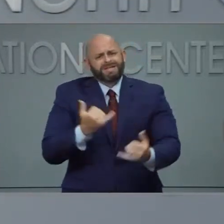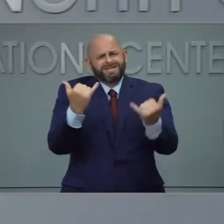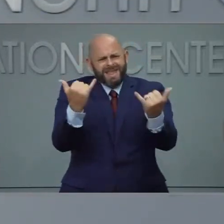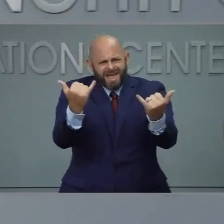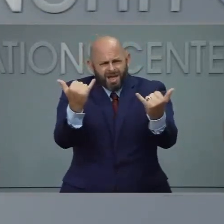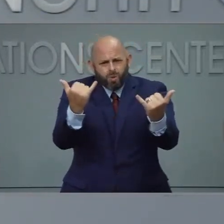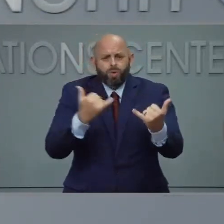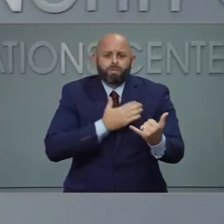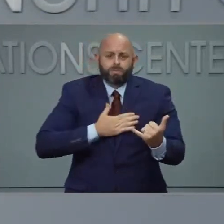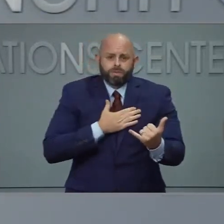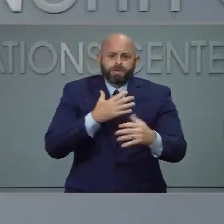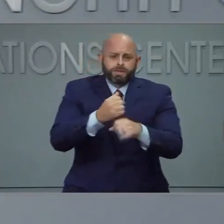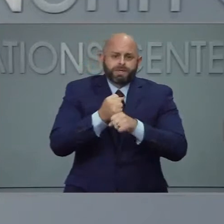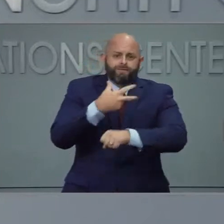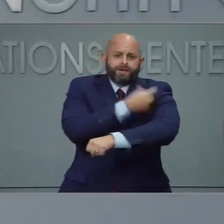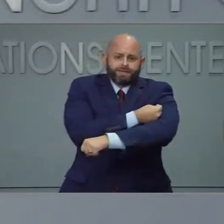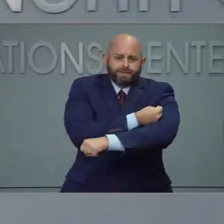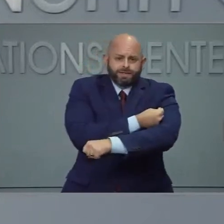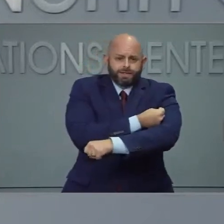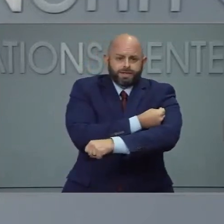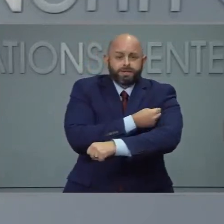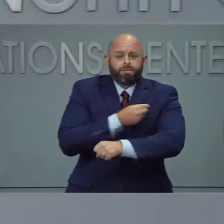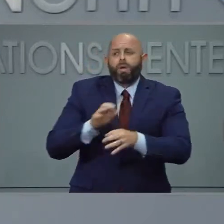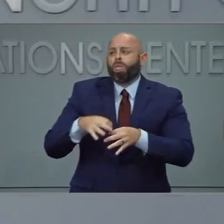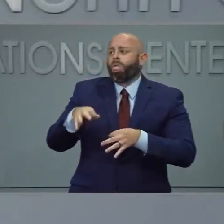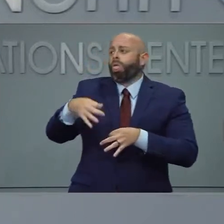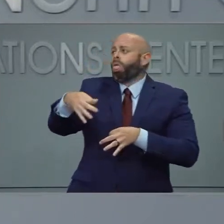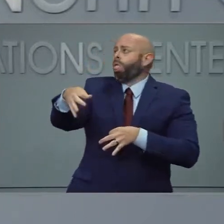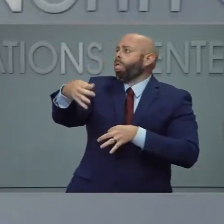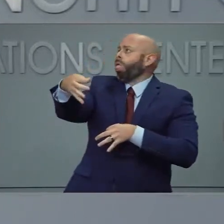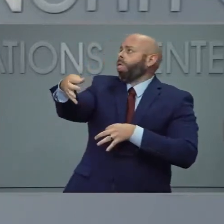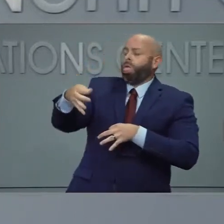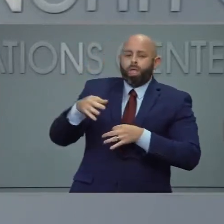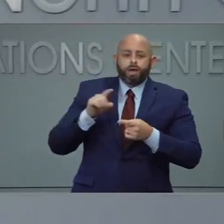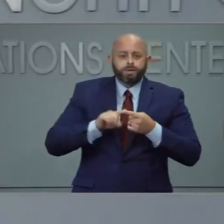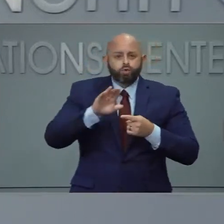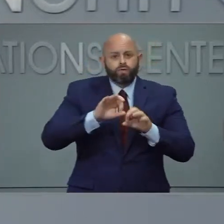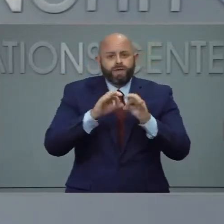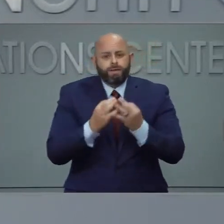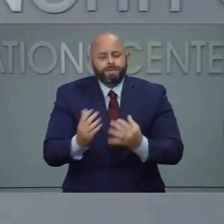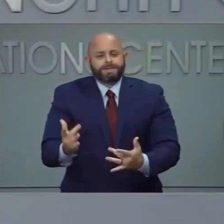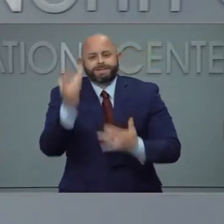today. Don't wait until you or a family member is sick and